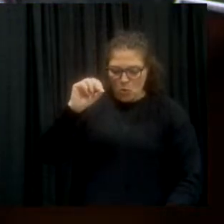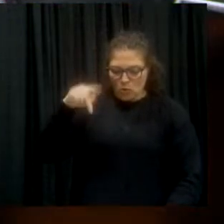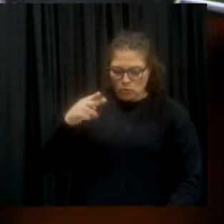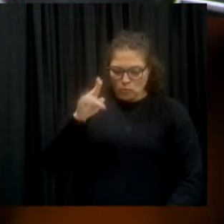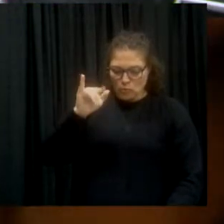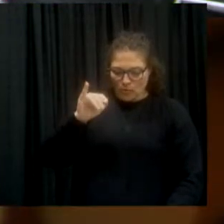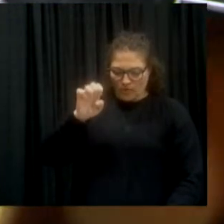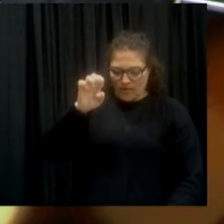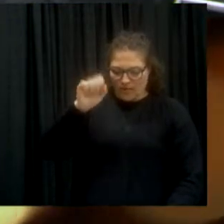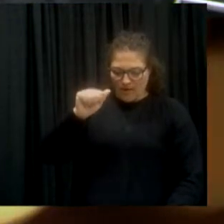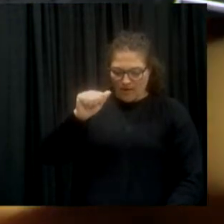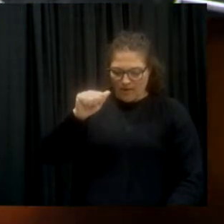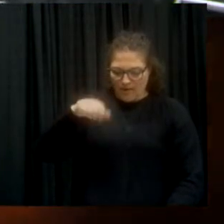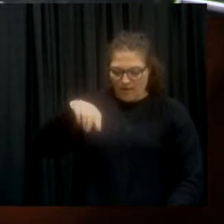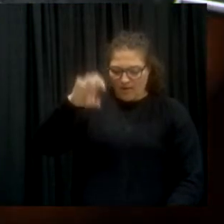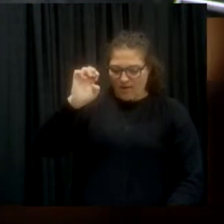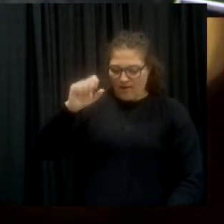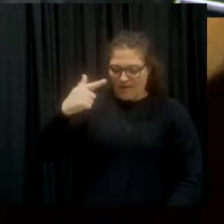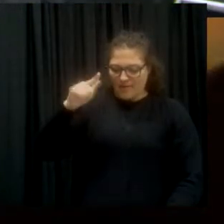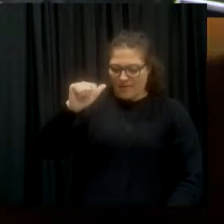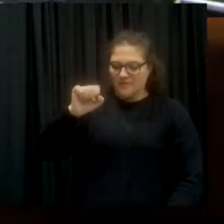Sophia Eggleston.